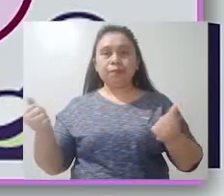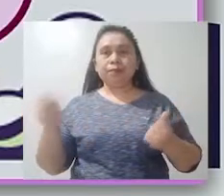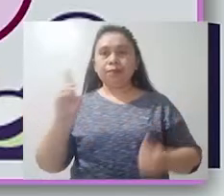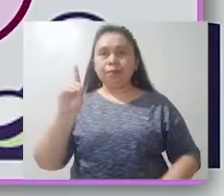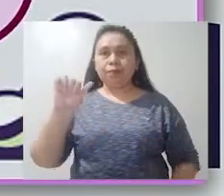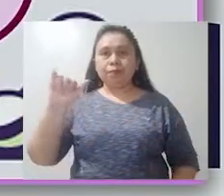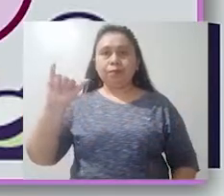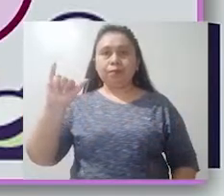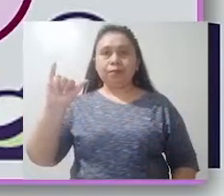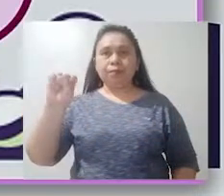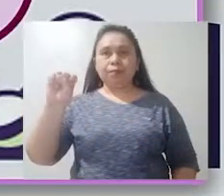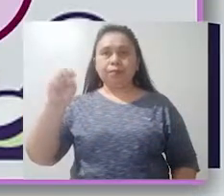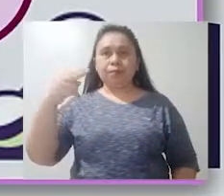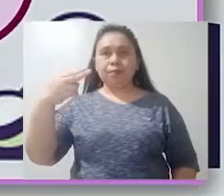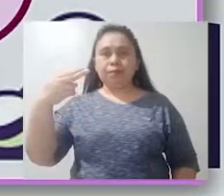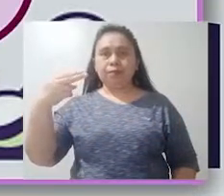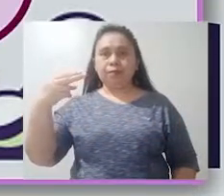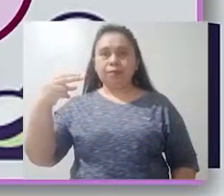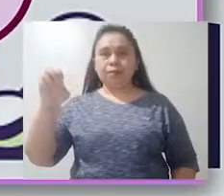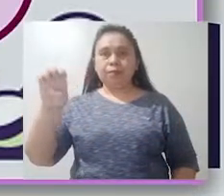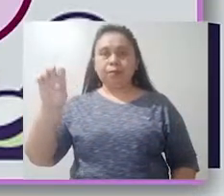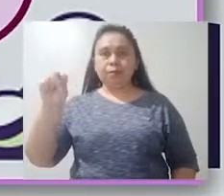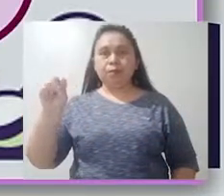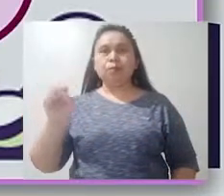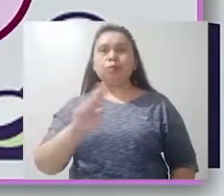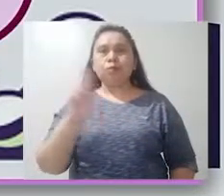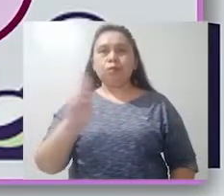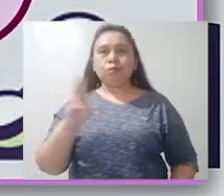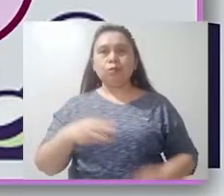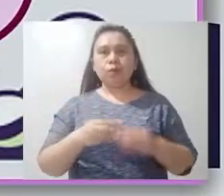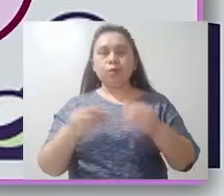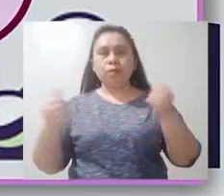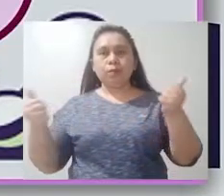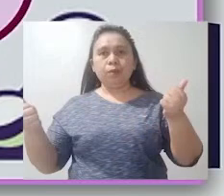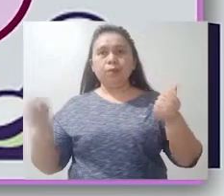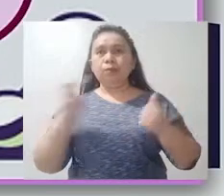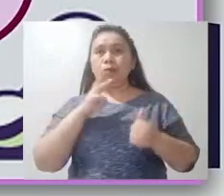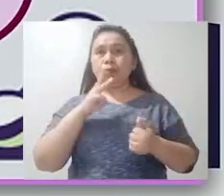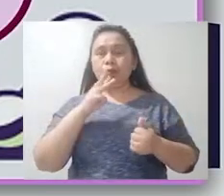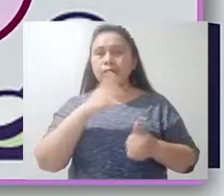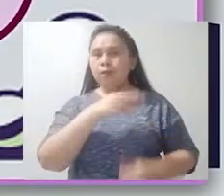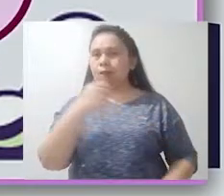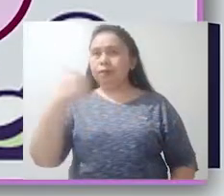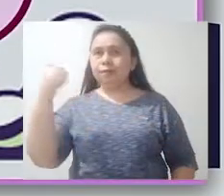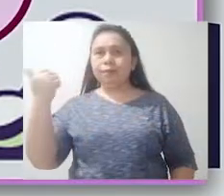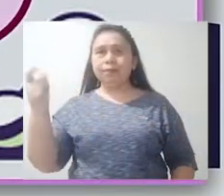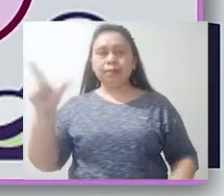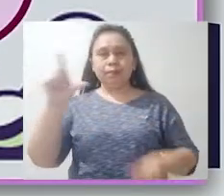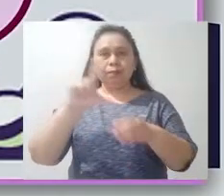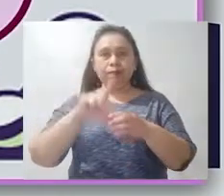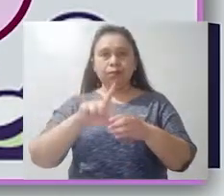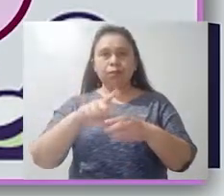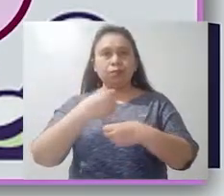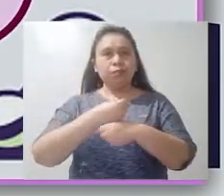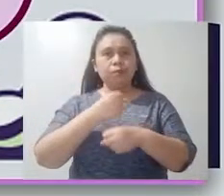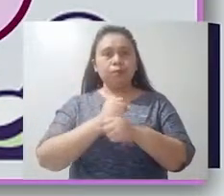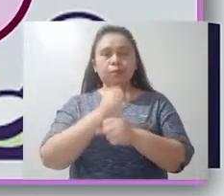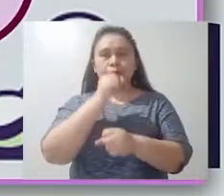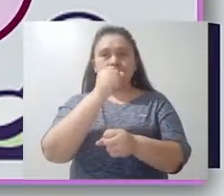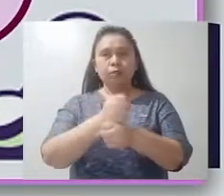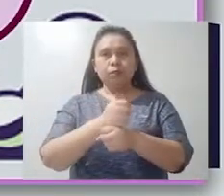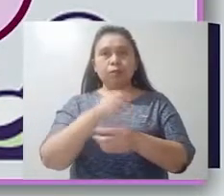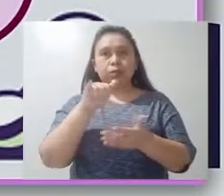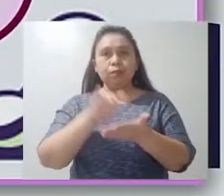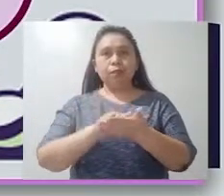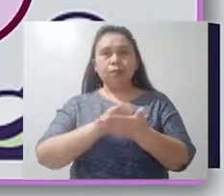are used to evaporate excess water or other solvents to ensure that a